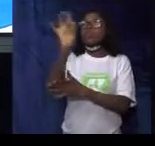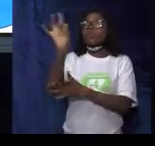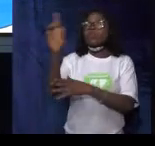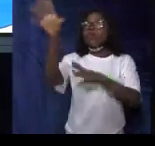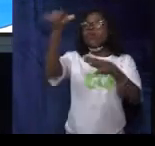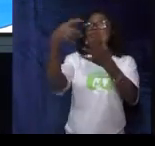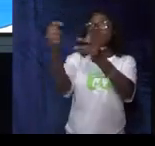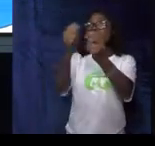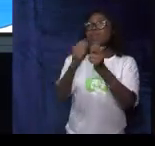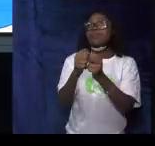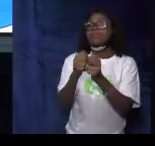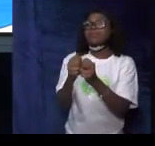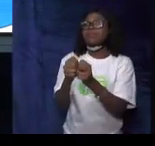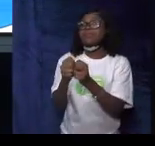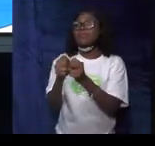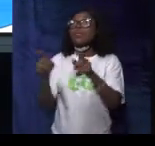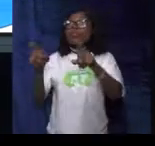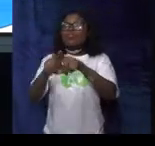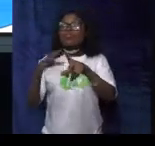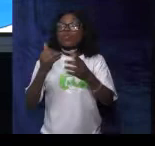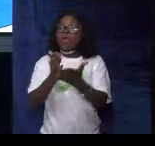people altogether.